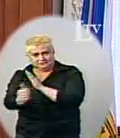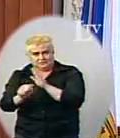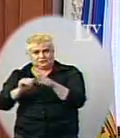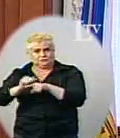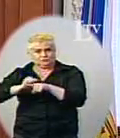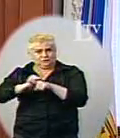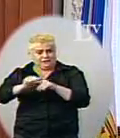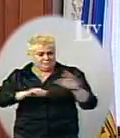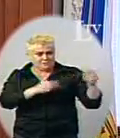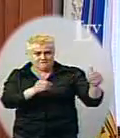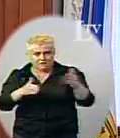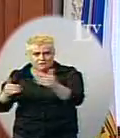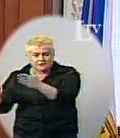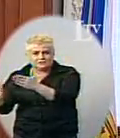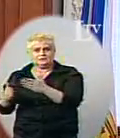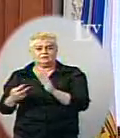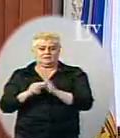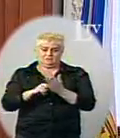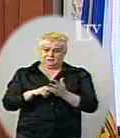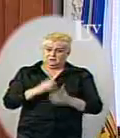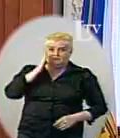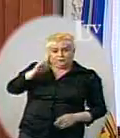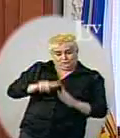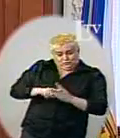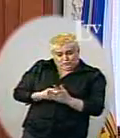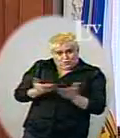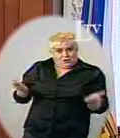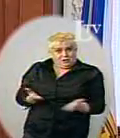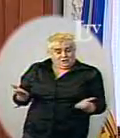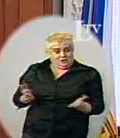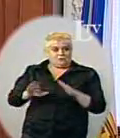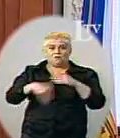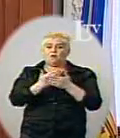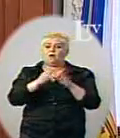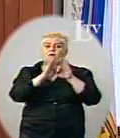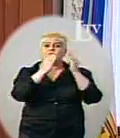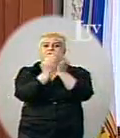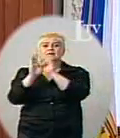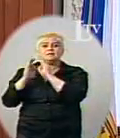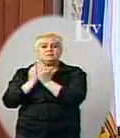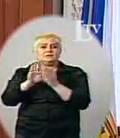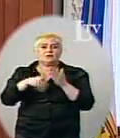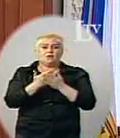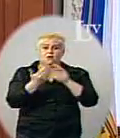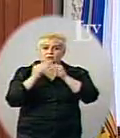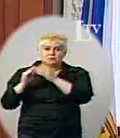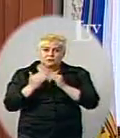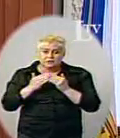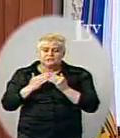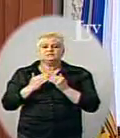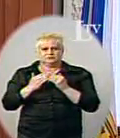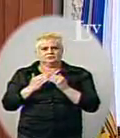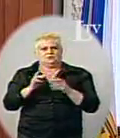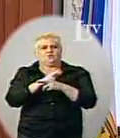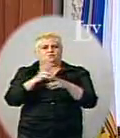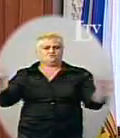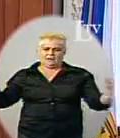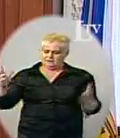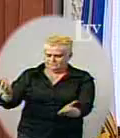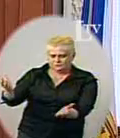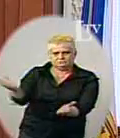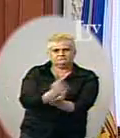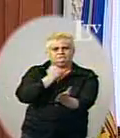the future starts here, each family and community is ready to be part of that